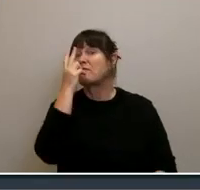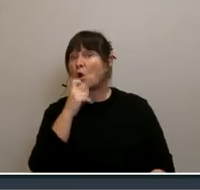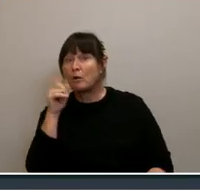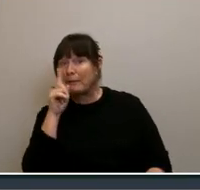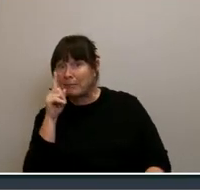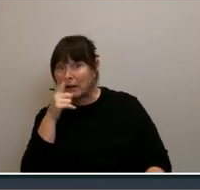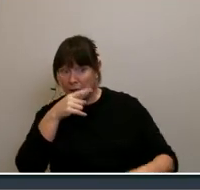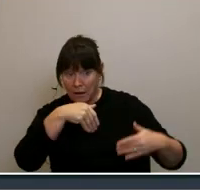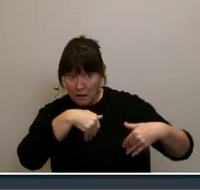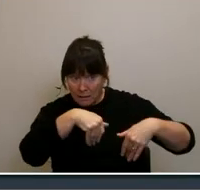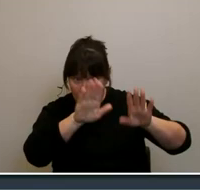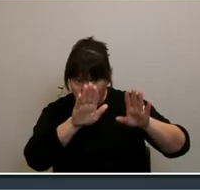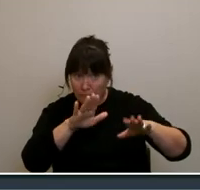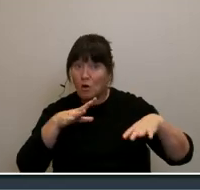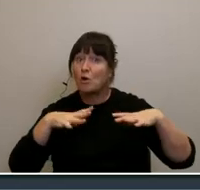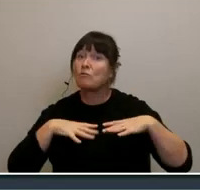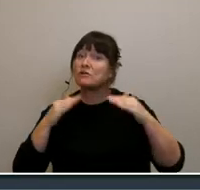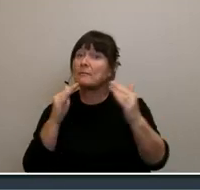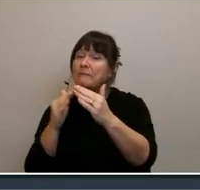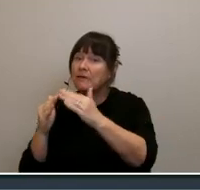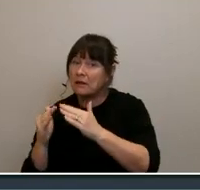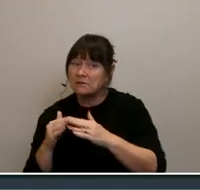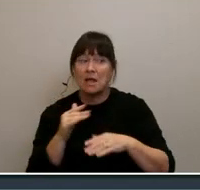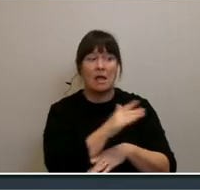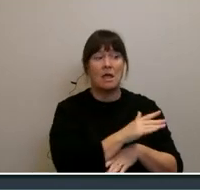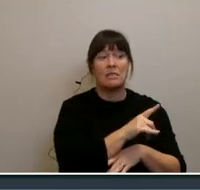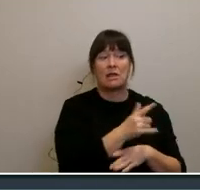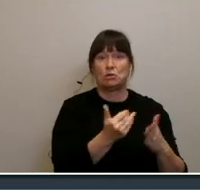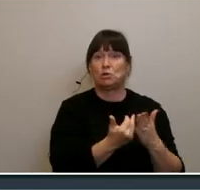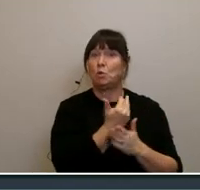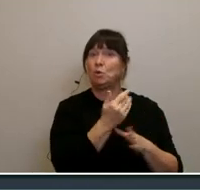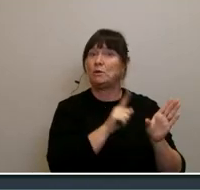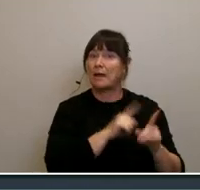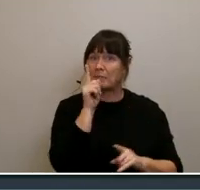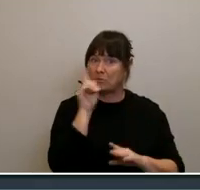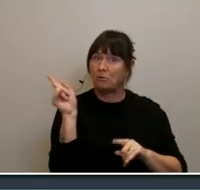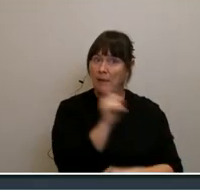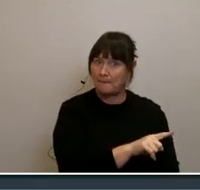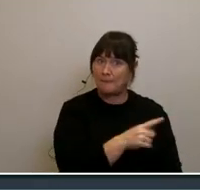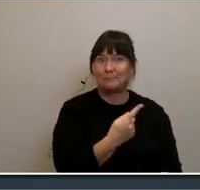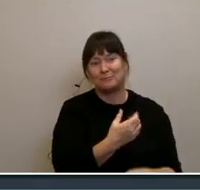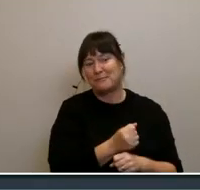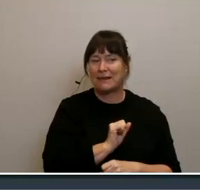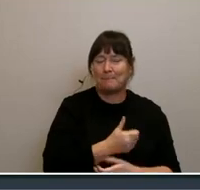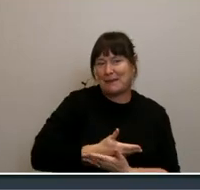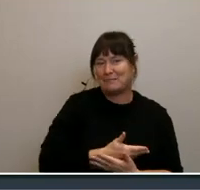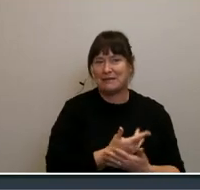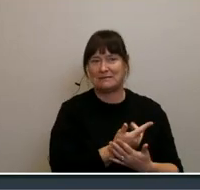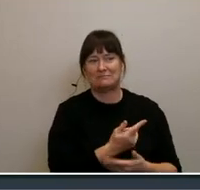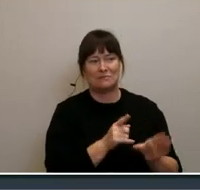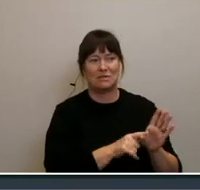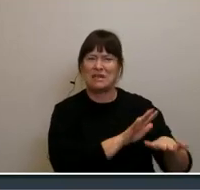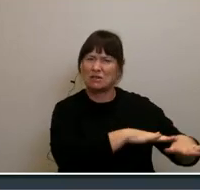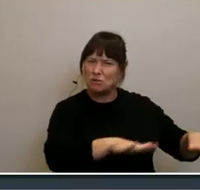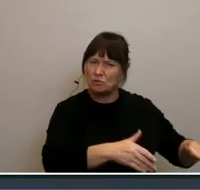lot of older people moving out into retirement villages. Hence, they're bringing young children, and of course, they're making babies. But the other aspect of it